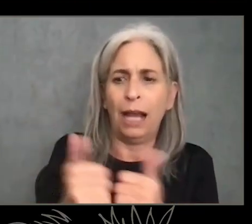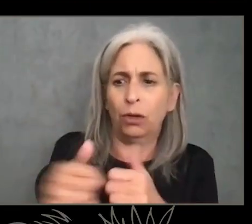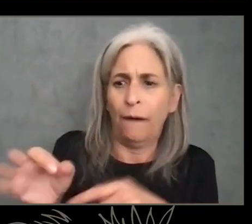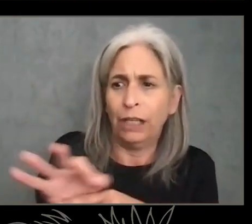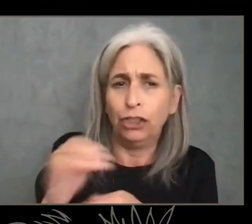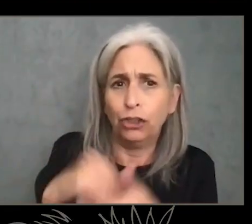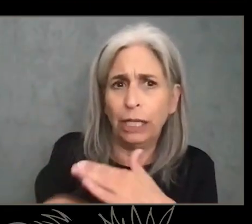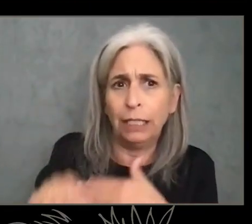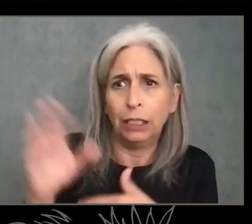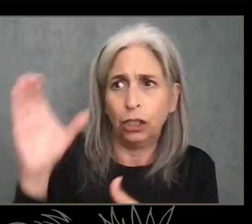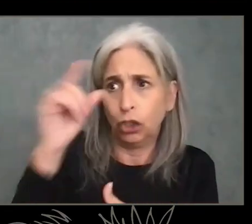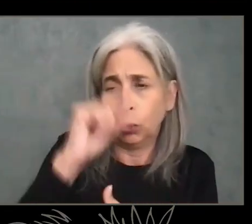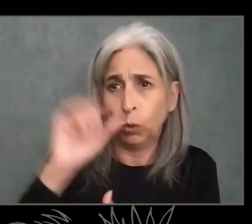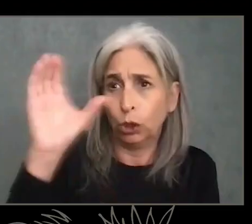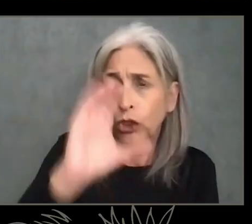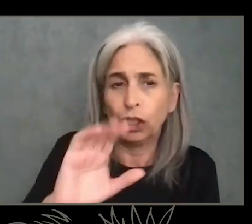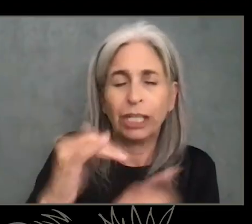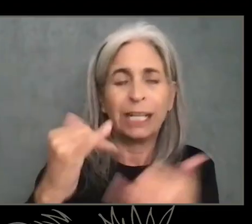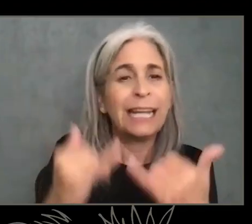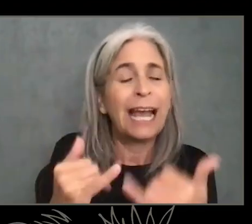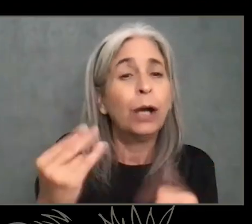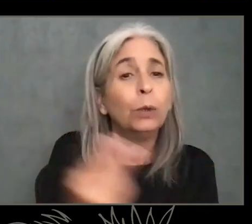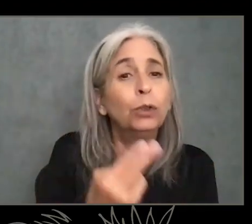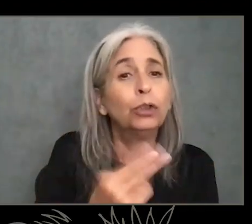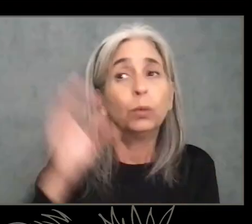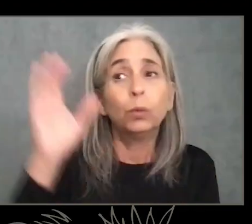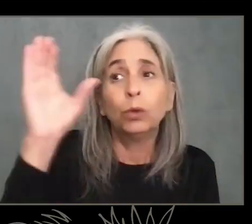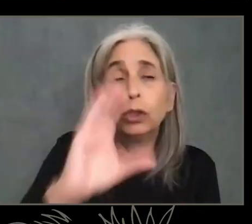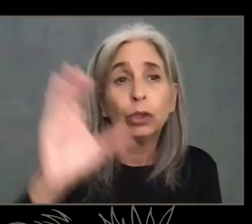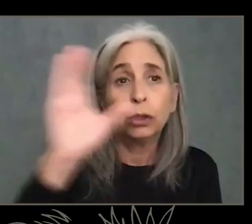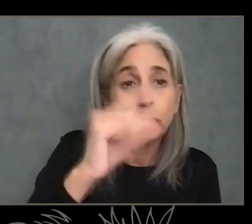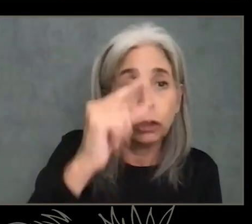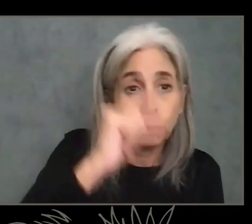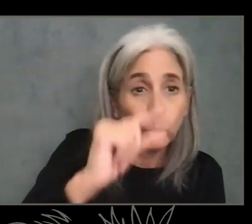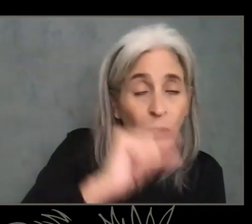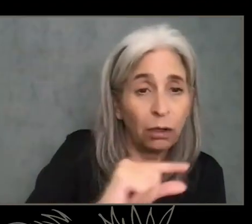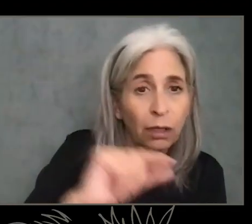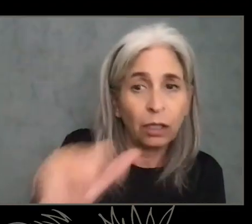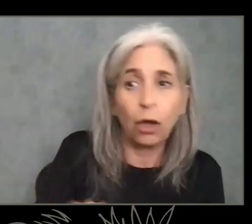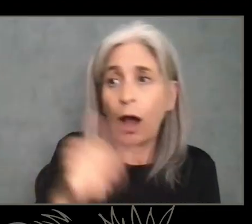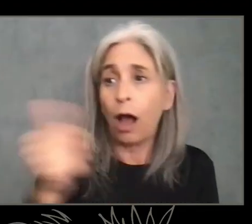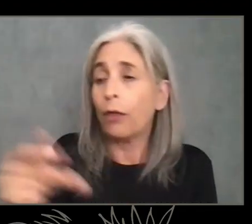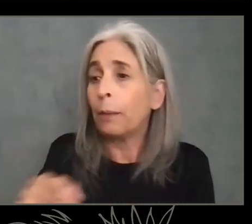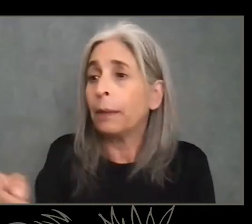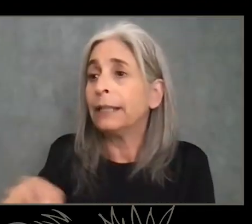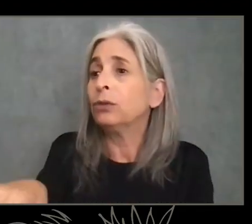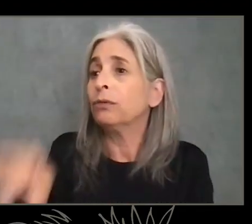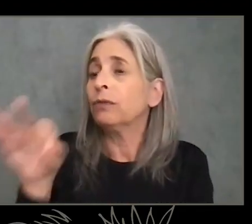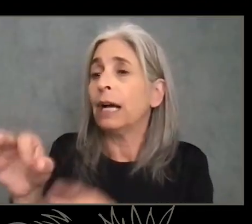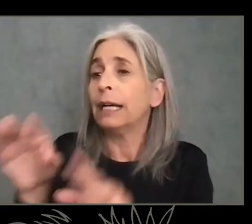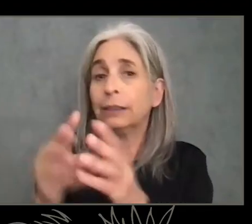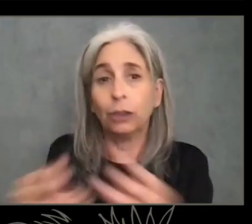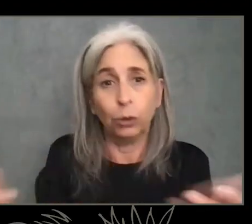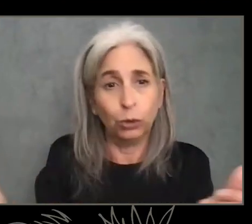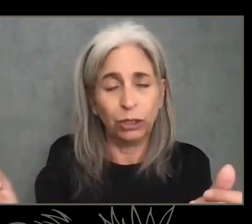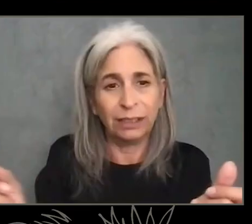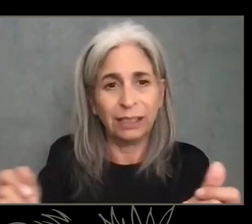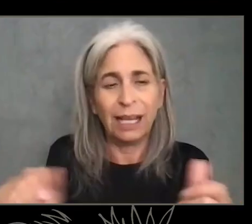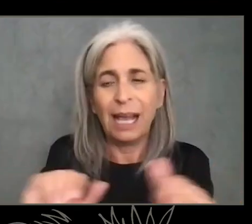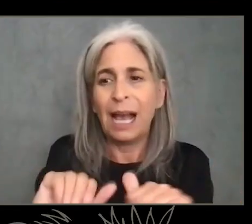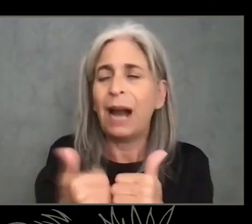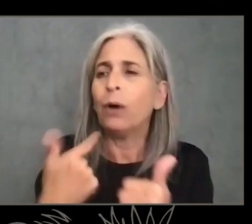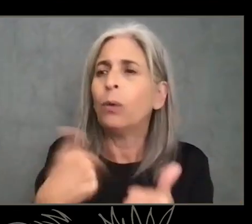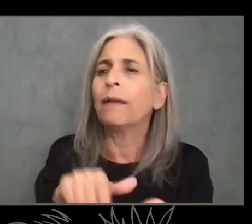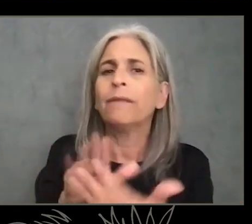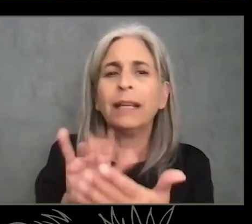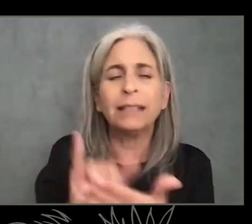Google search? But right now users, they're going to Google, but they're also going to these other places. And how are we going to face that? How are we